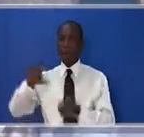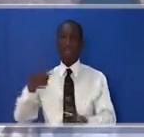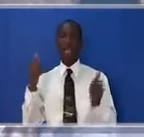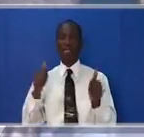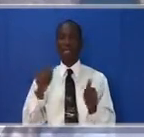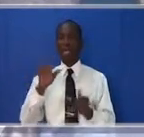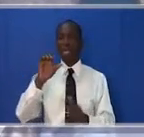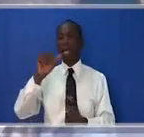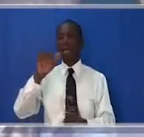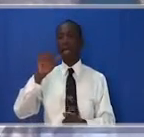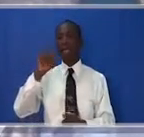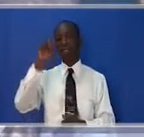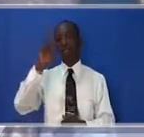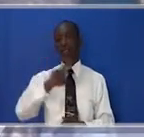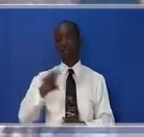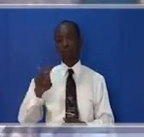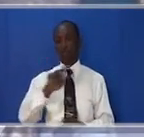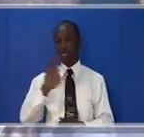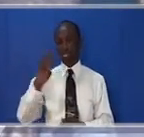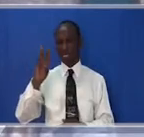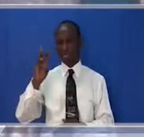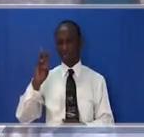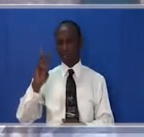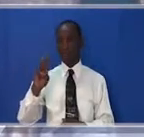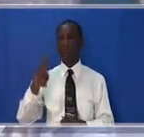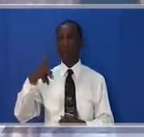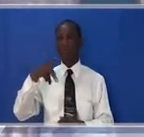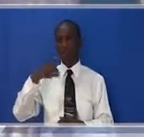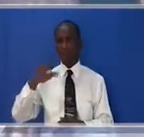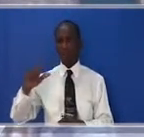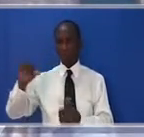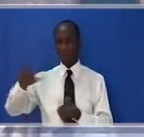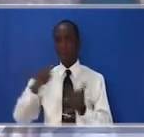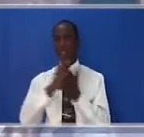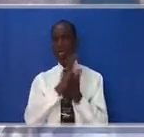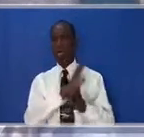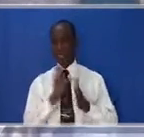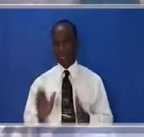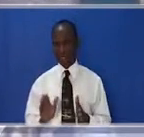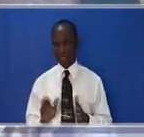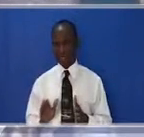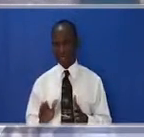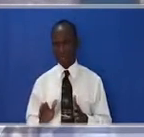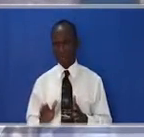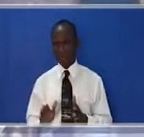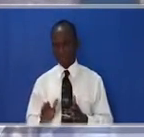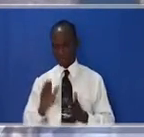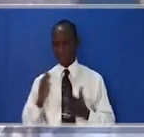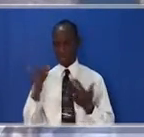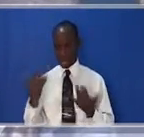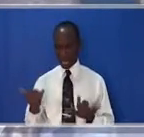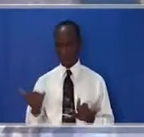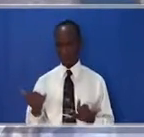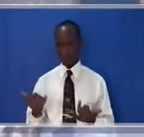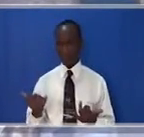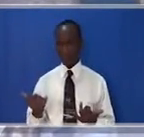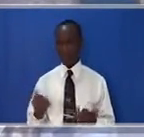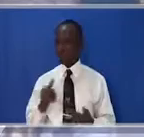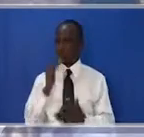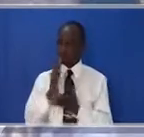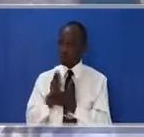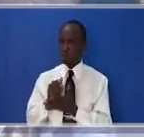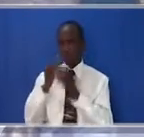so osoro me yebo na su no wote ho na Ananias bi sa ne se ade na wote ho na wotwentwen ho na se soroma o mo wesu o